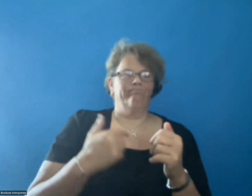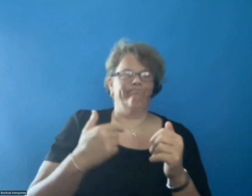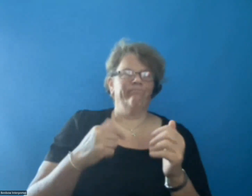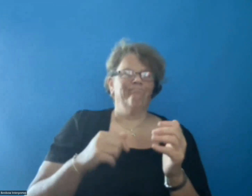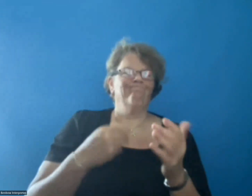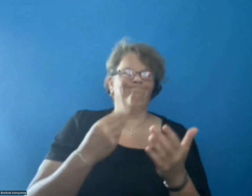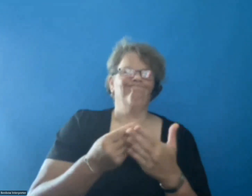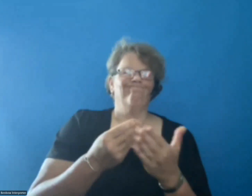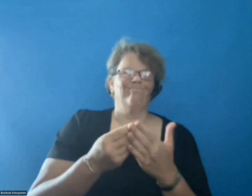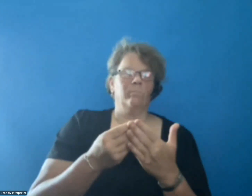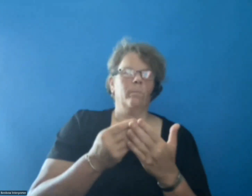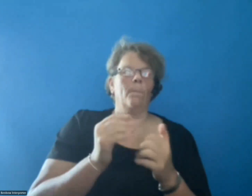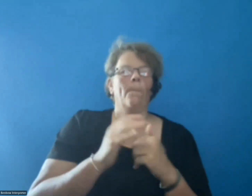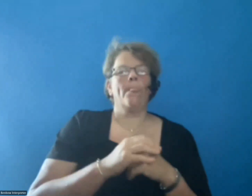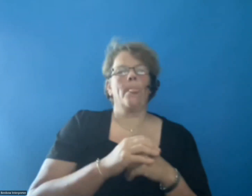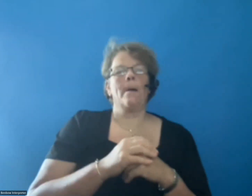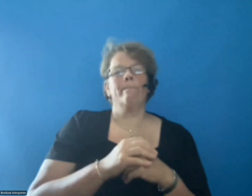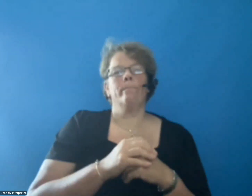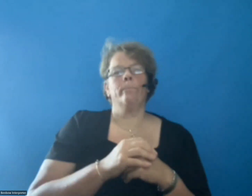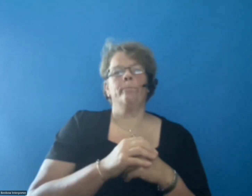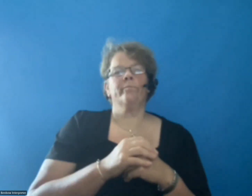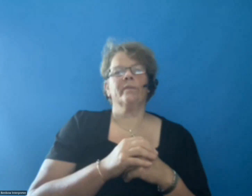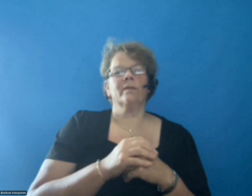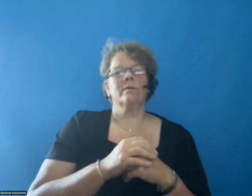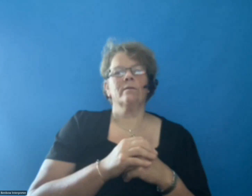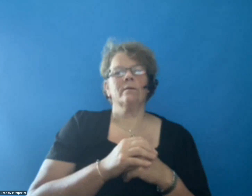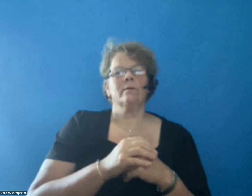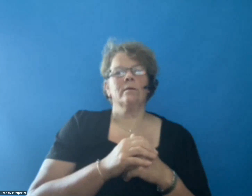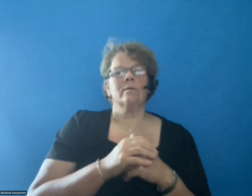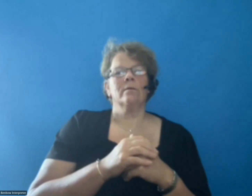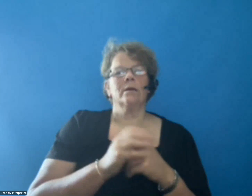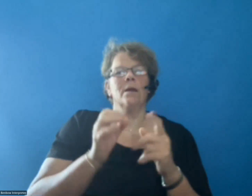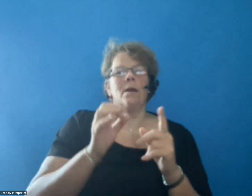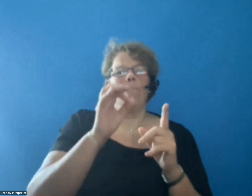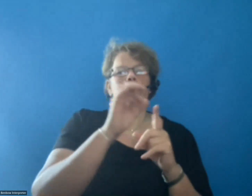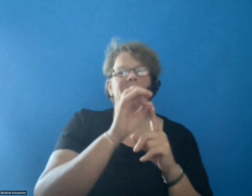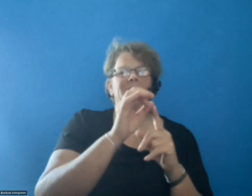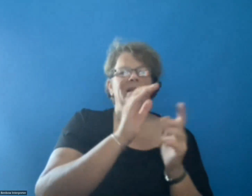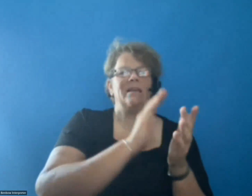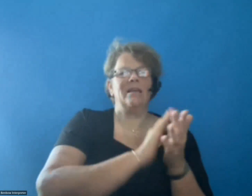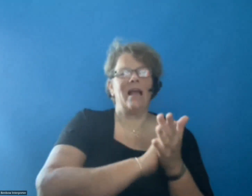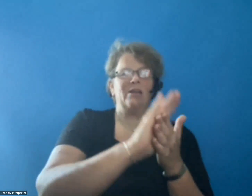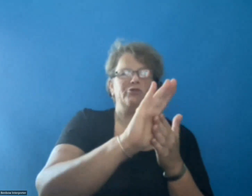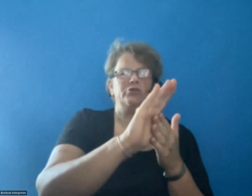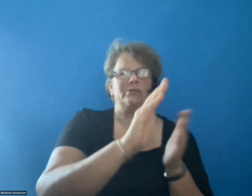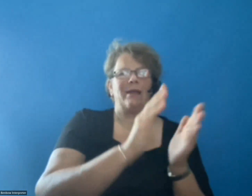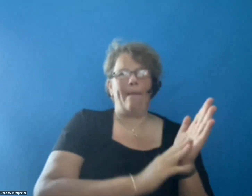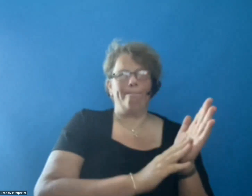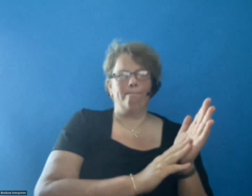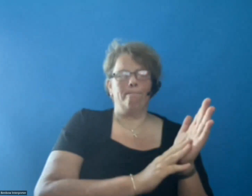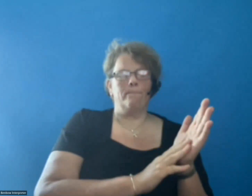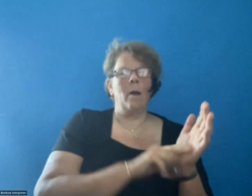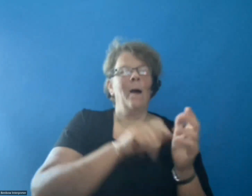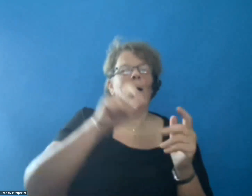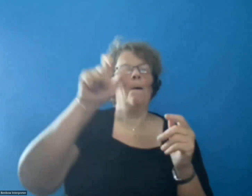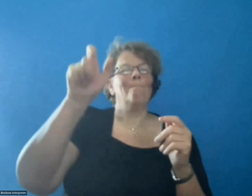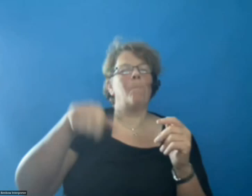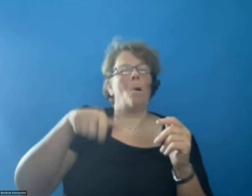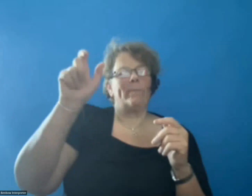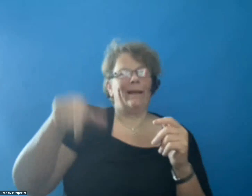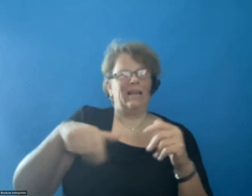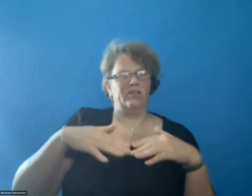think there was, maybe to try and cover off, I saw another question in the chat that said, what's PHM? So population health management is an approach which is